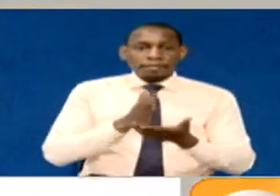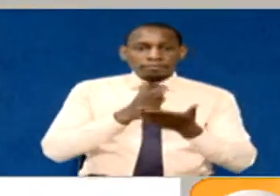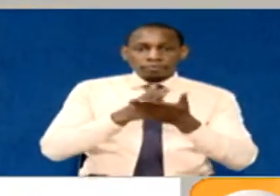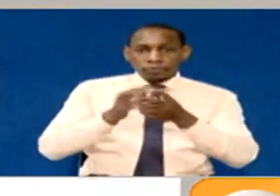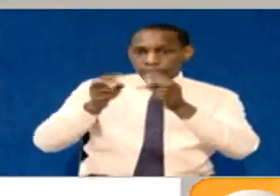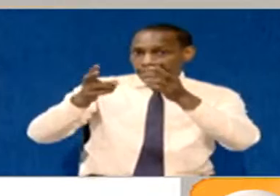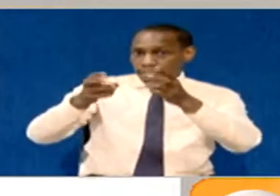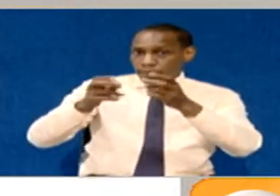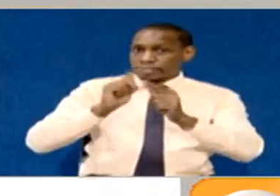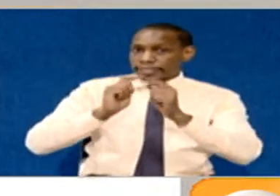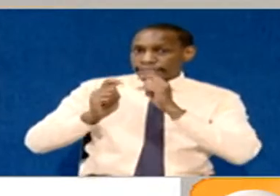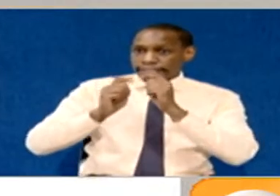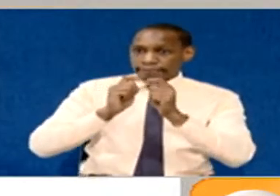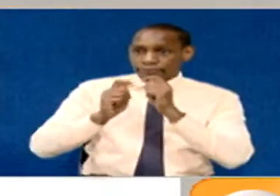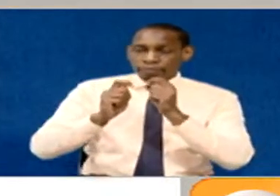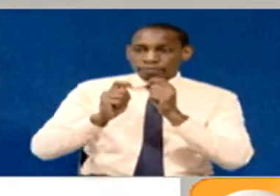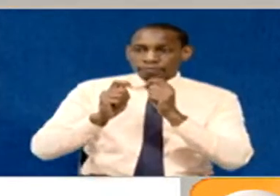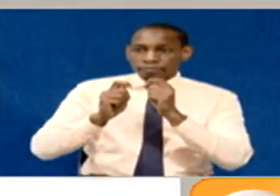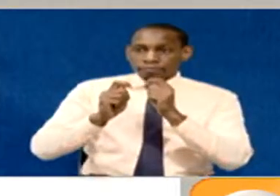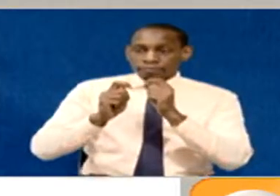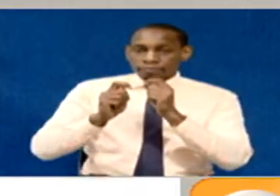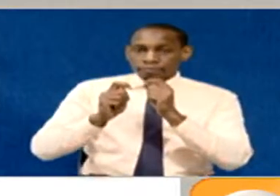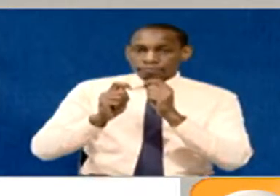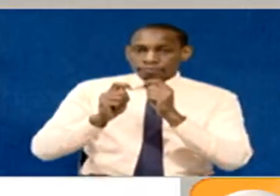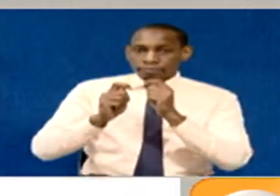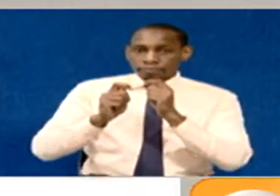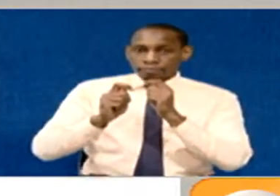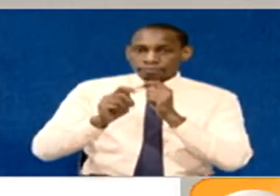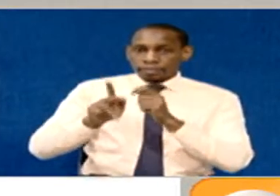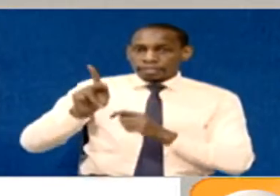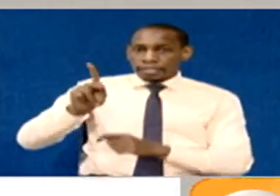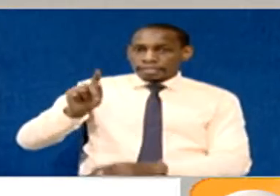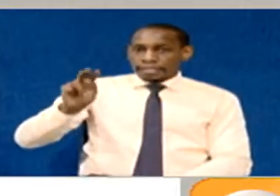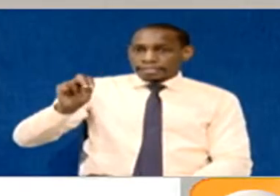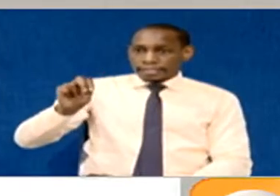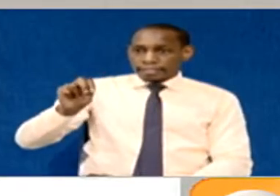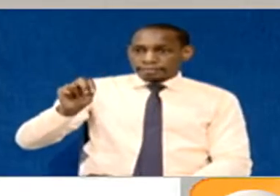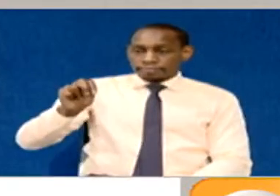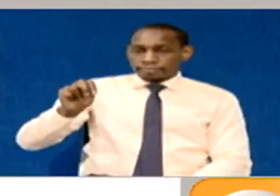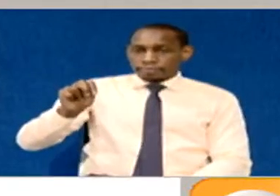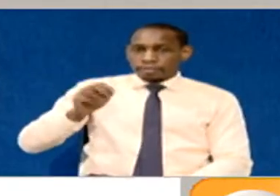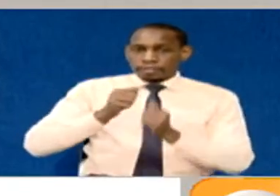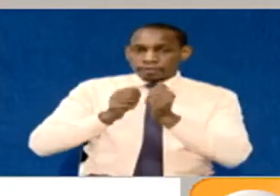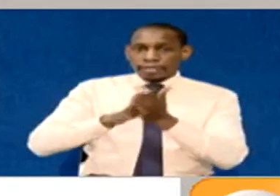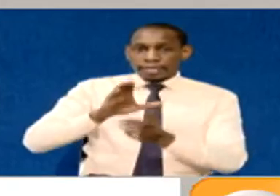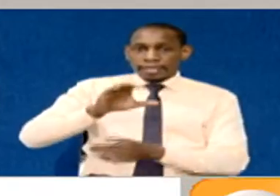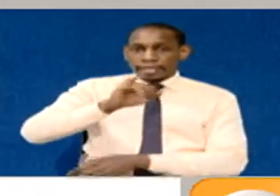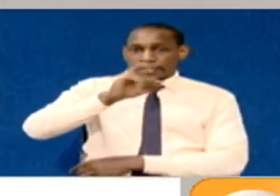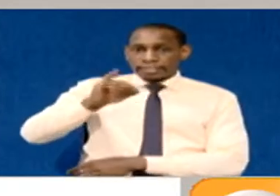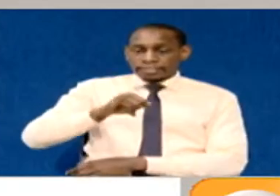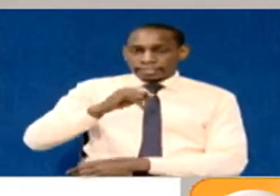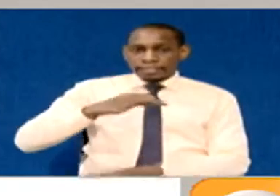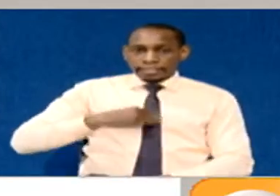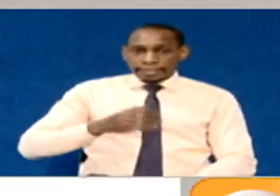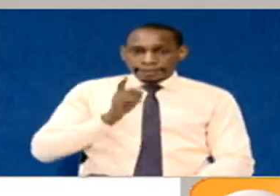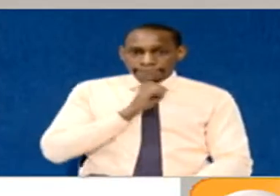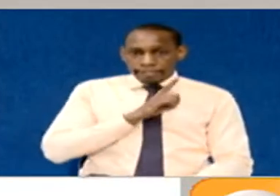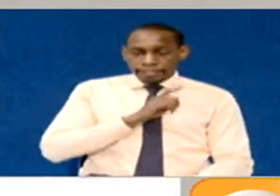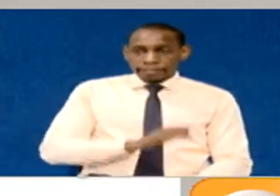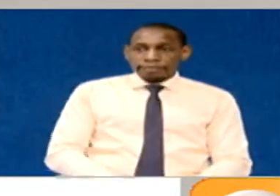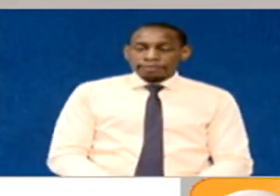to that interview by KTN with Justice Maraga, retired Chief